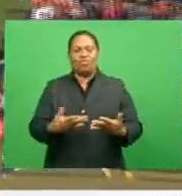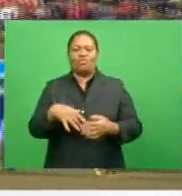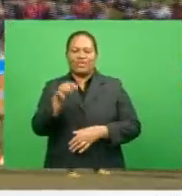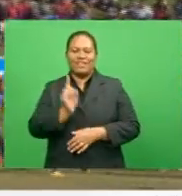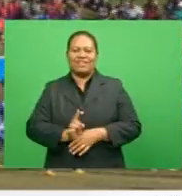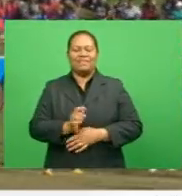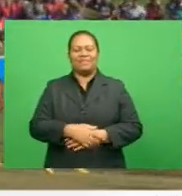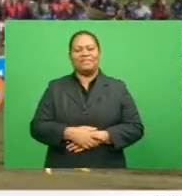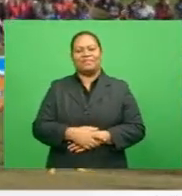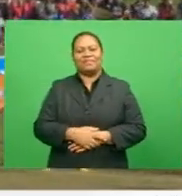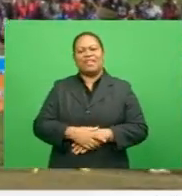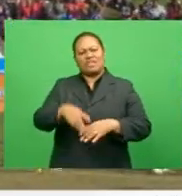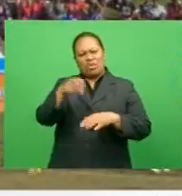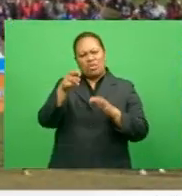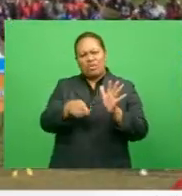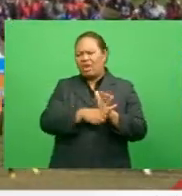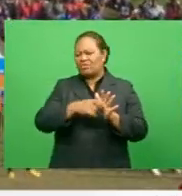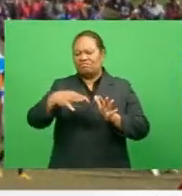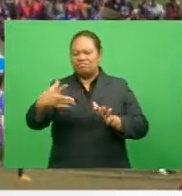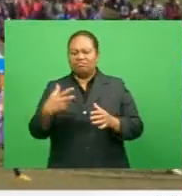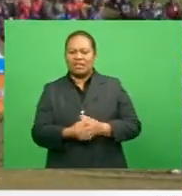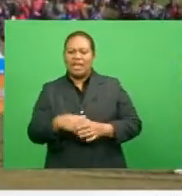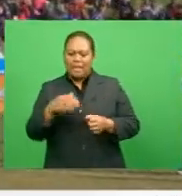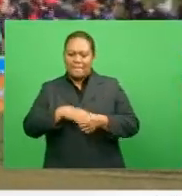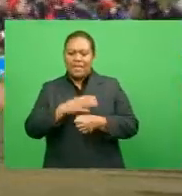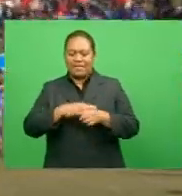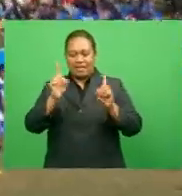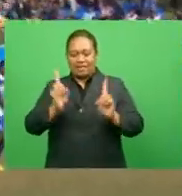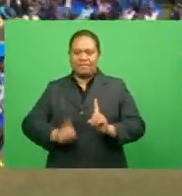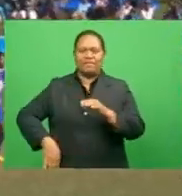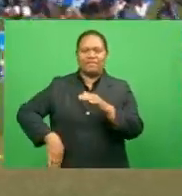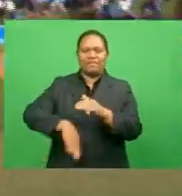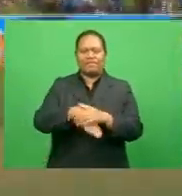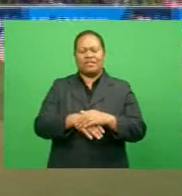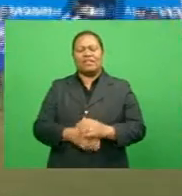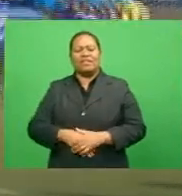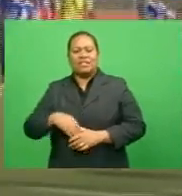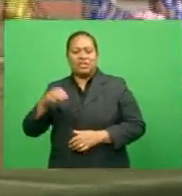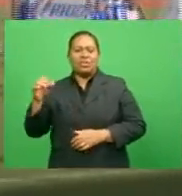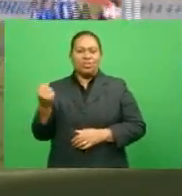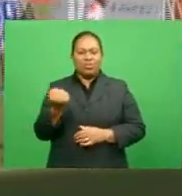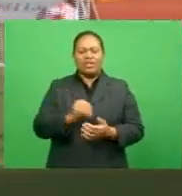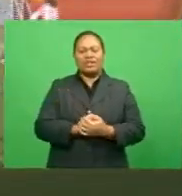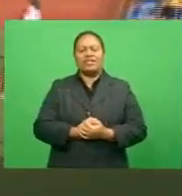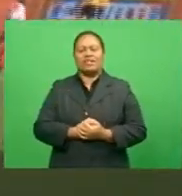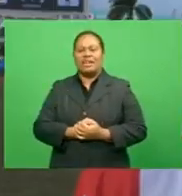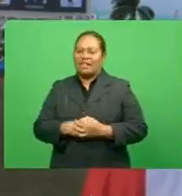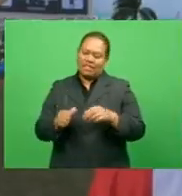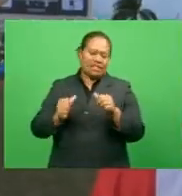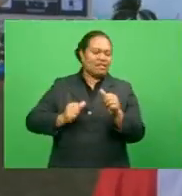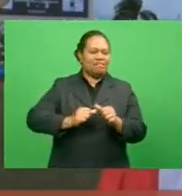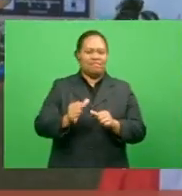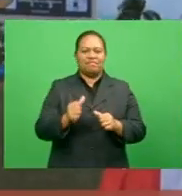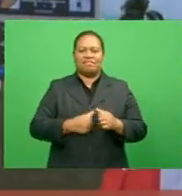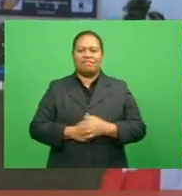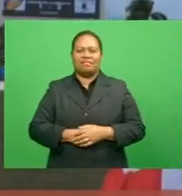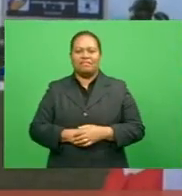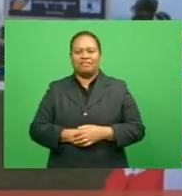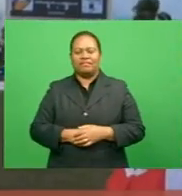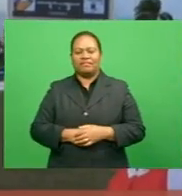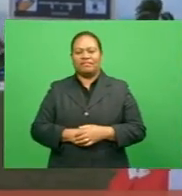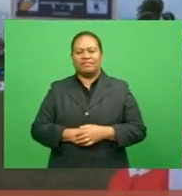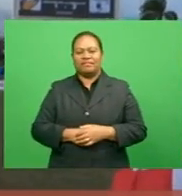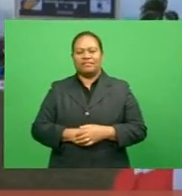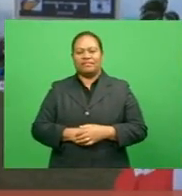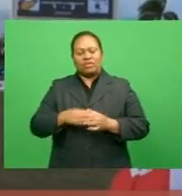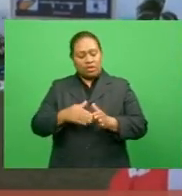player, Ratwanare, who scored the winner yesterday, says they won when and where it mattered most. We told the boys that we have to pull